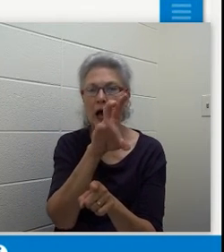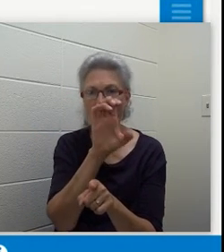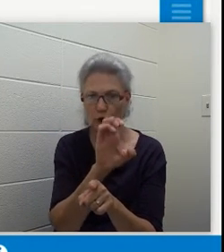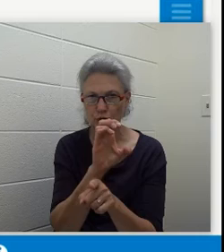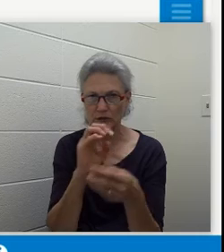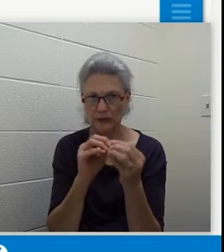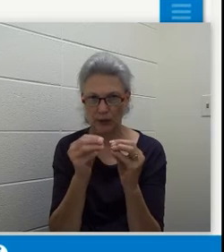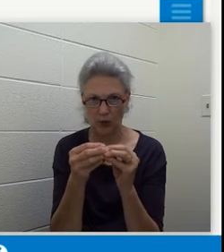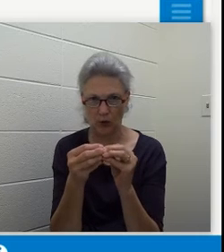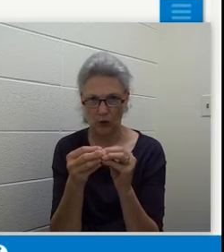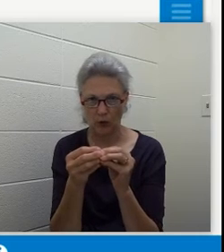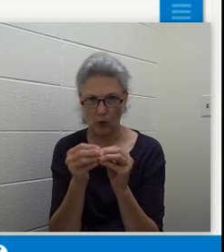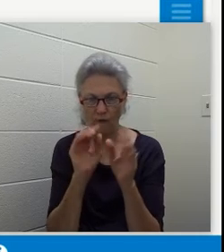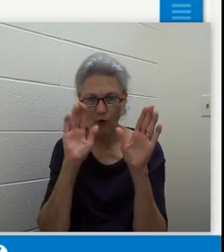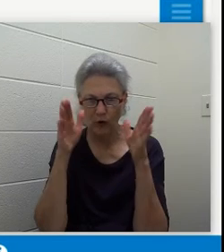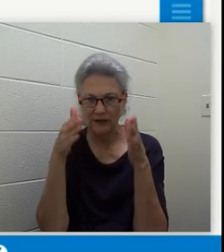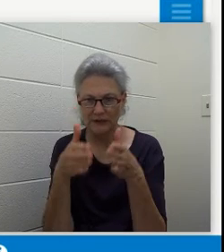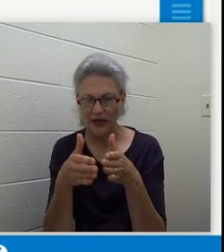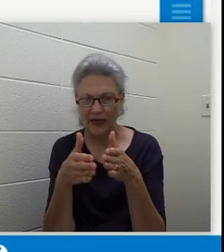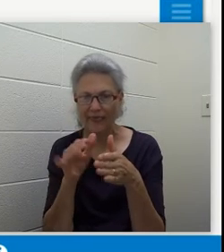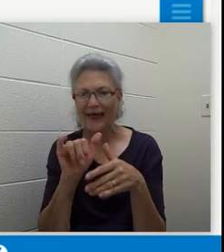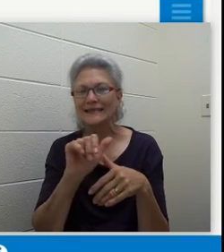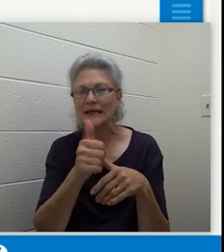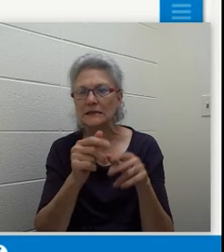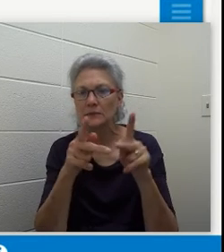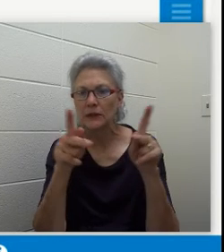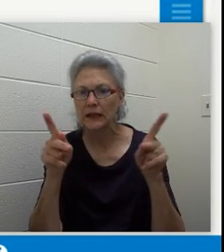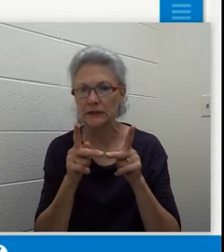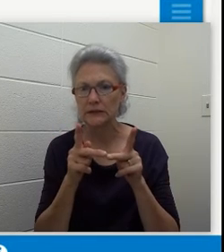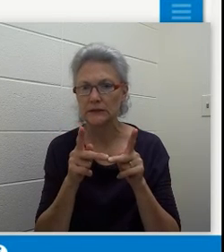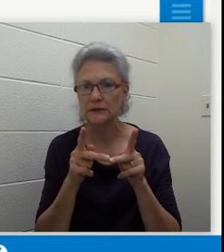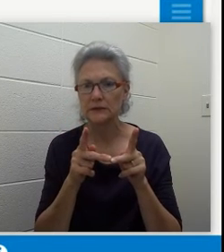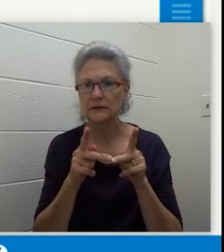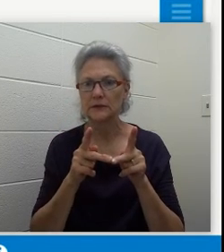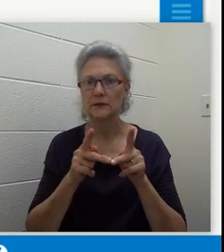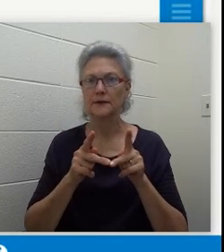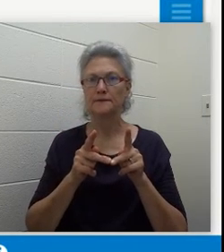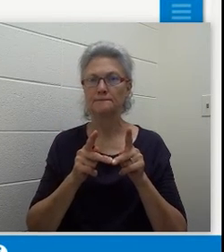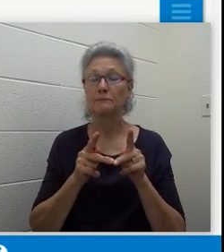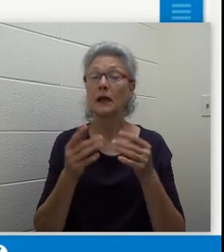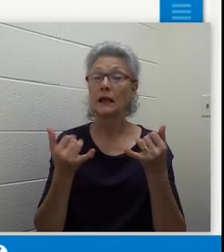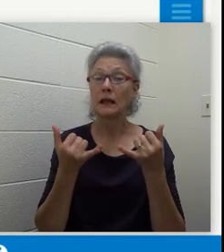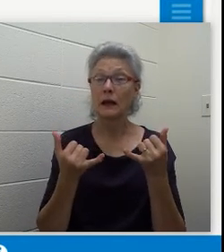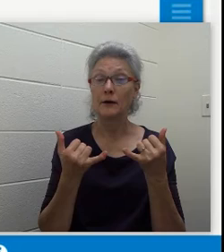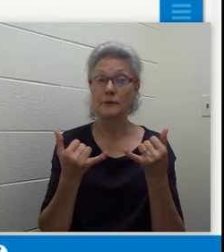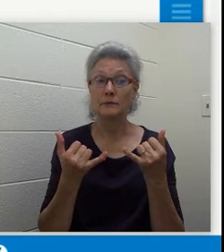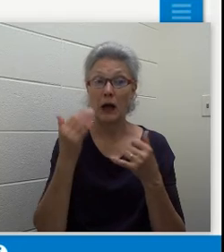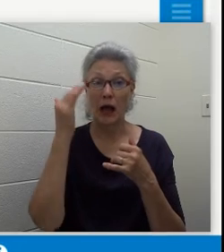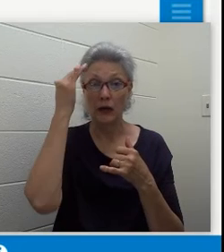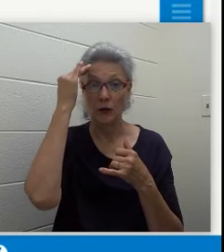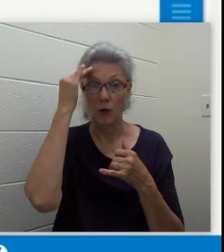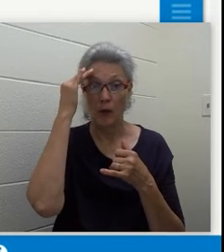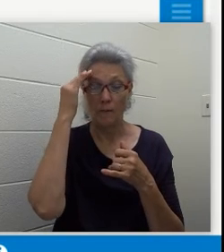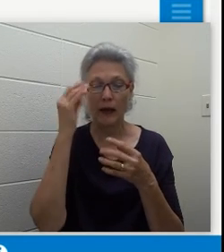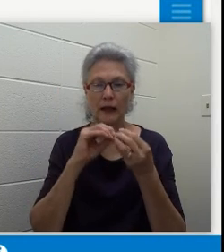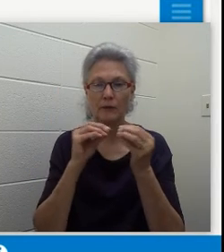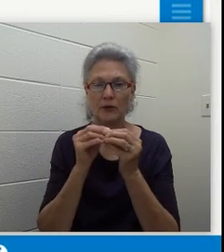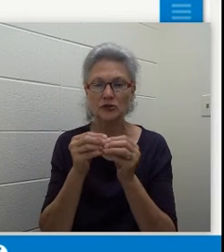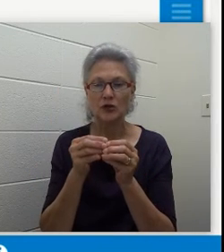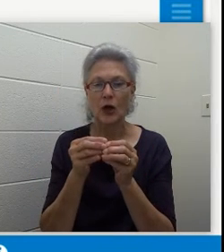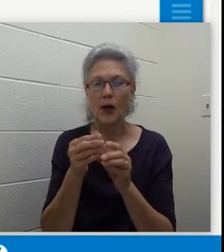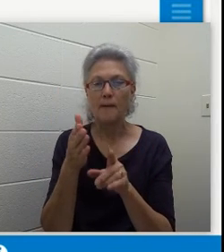really focusing on that tens place. So now I know that my number is